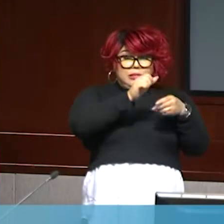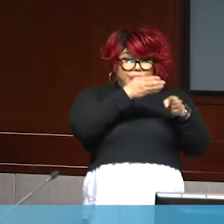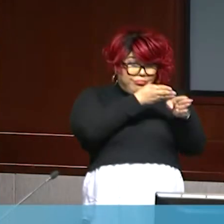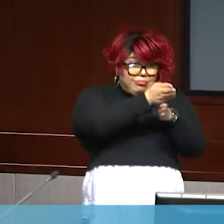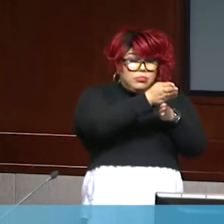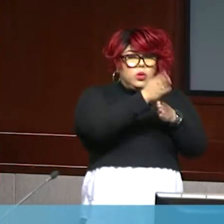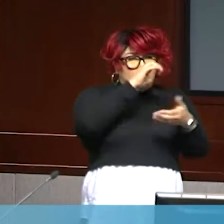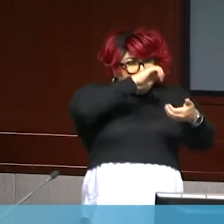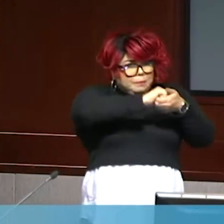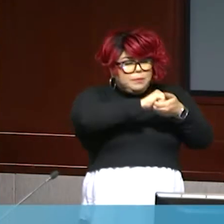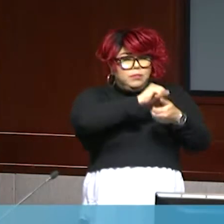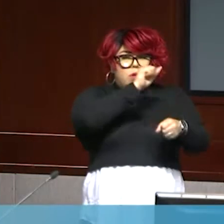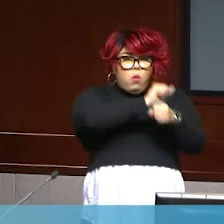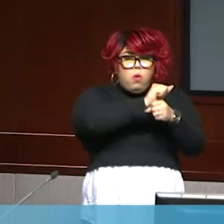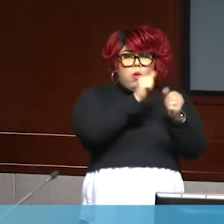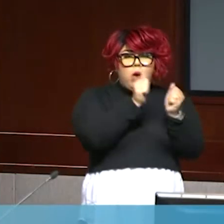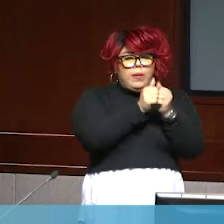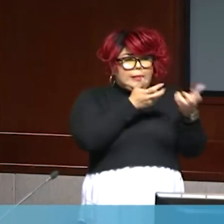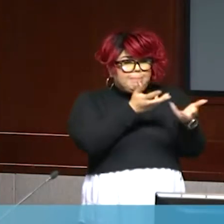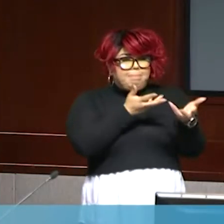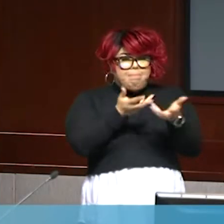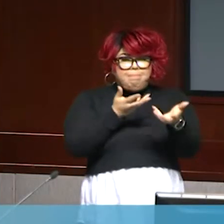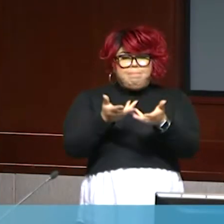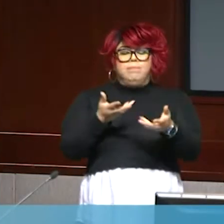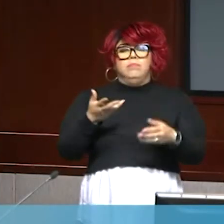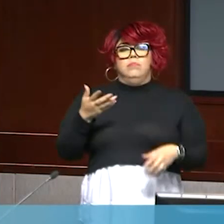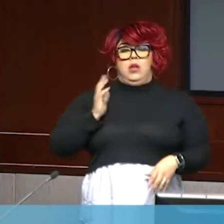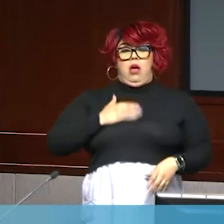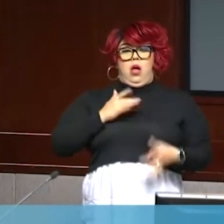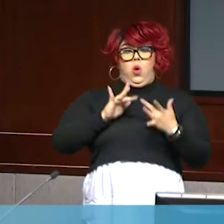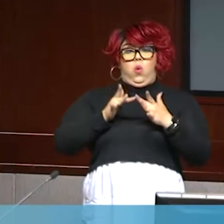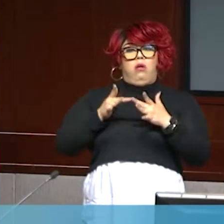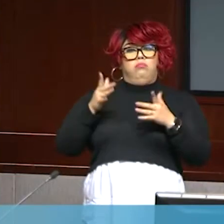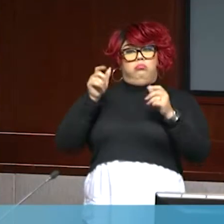We've put all those guidance documents on our website.